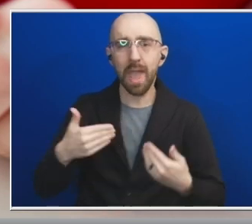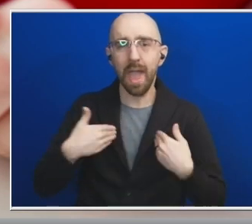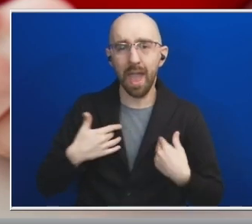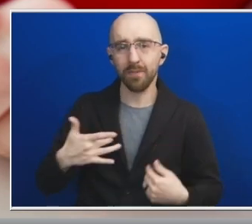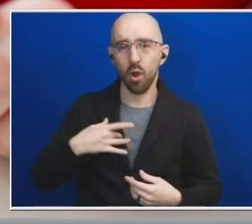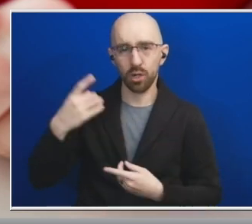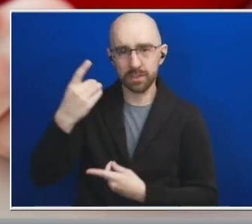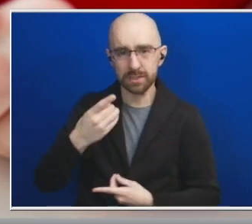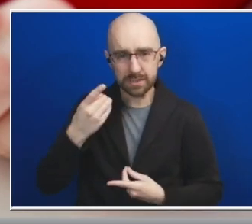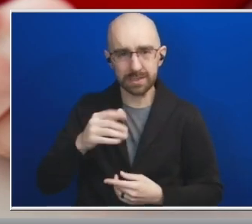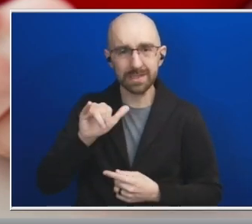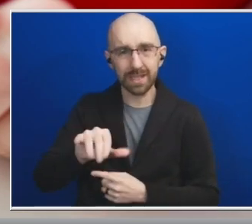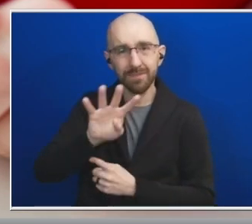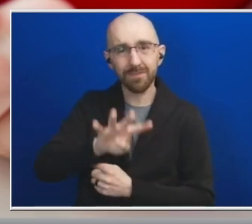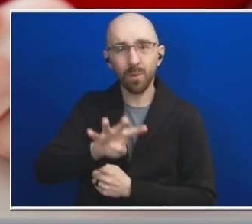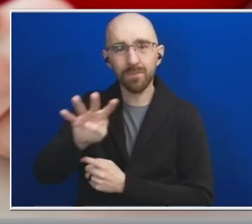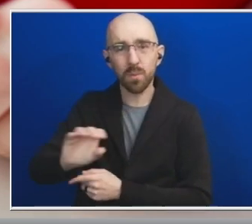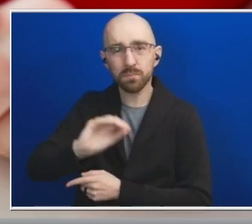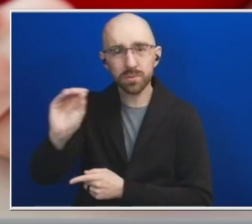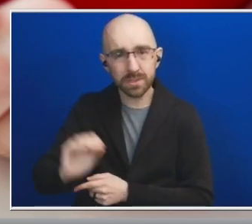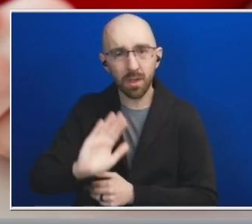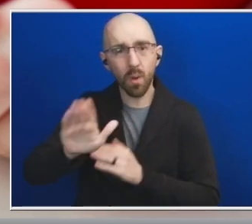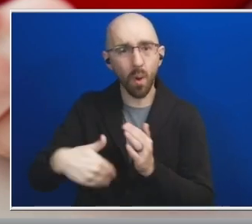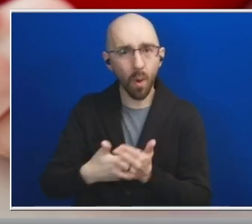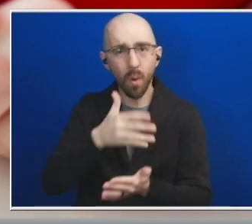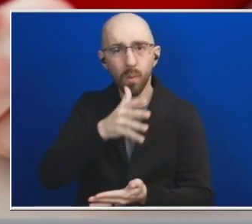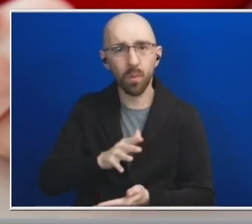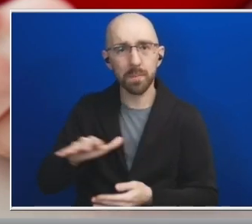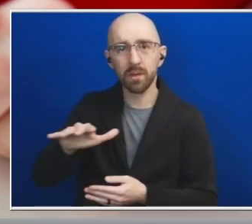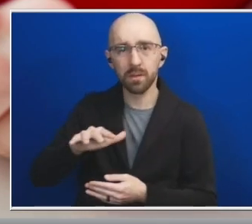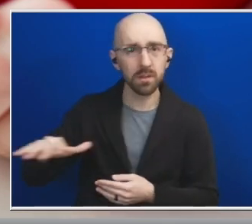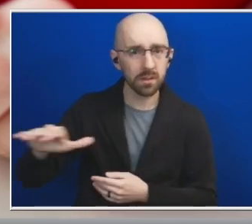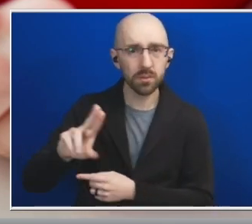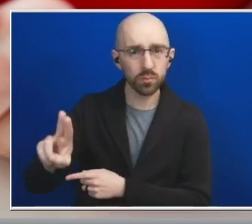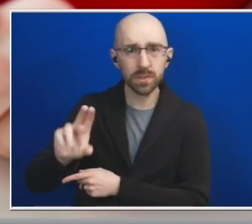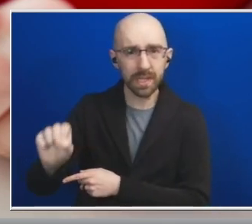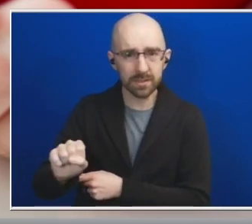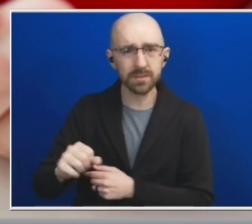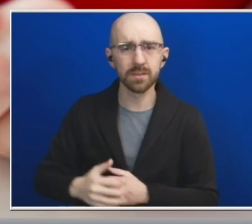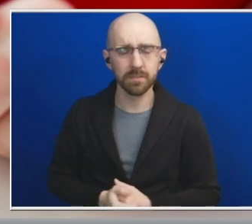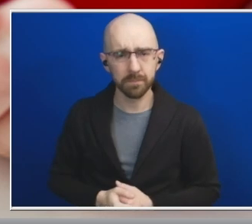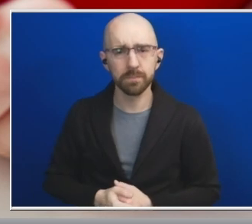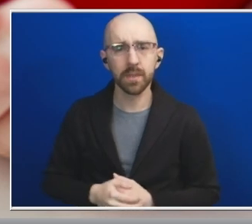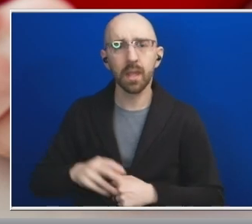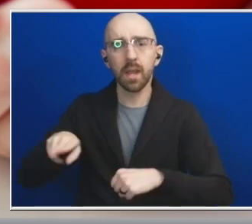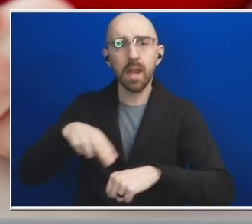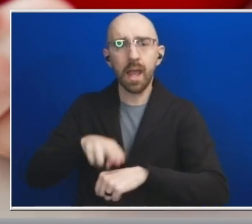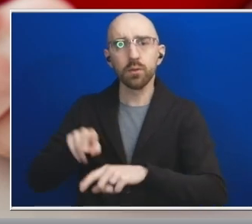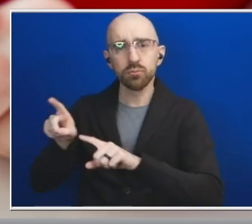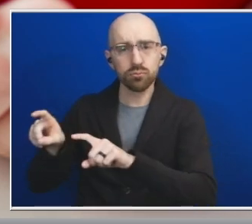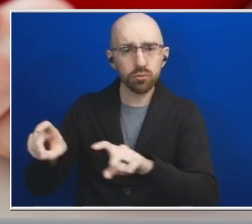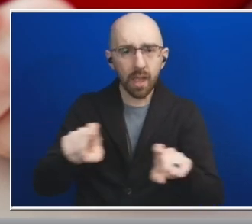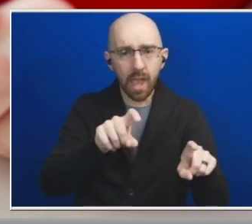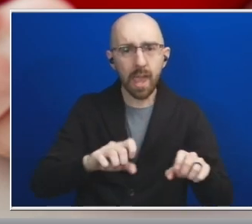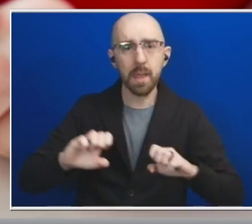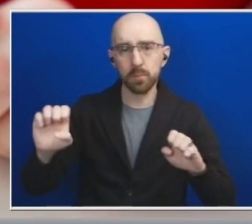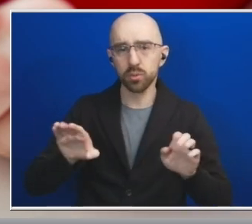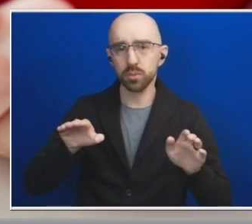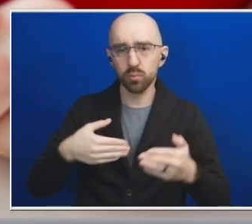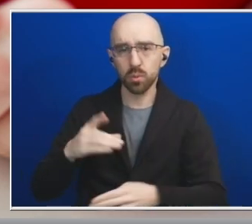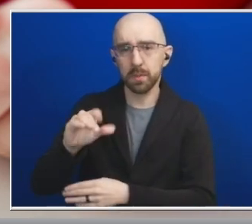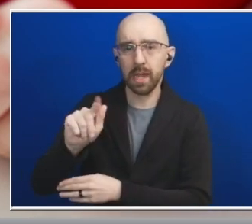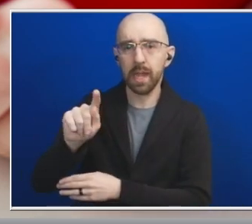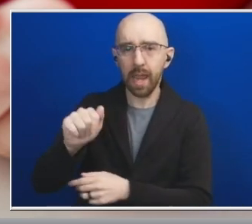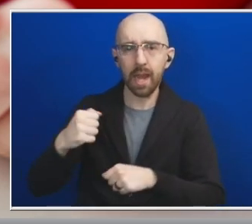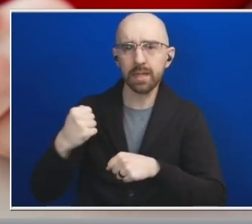That's 44% of all women in the United States. A national survey on emergency room data shows women who